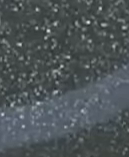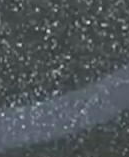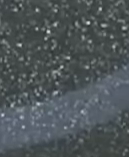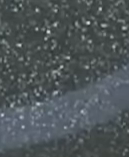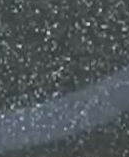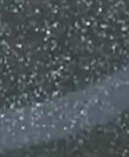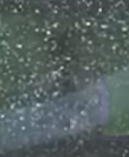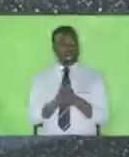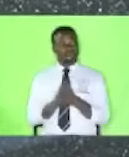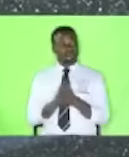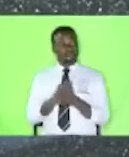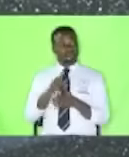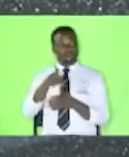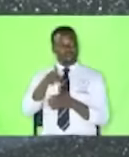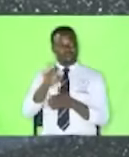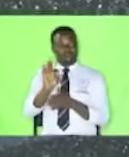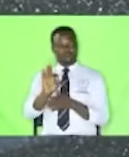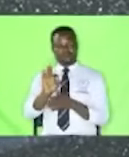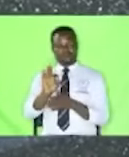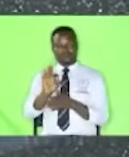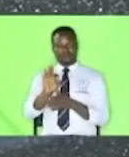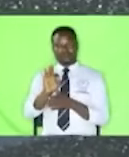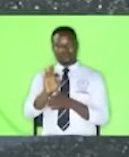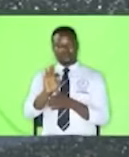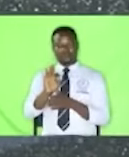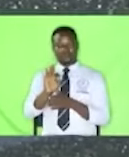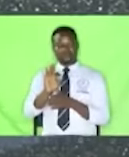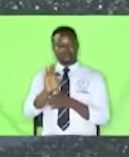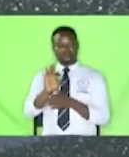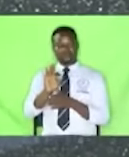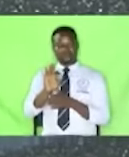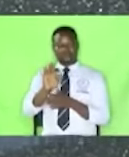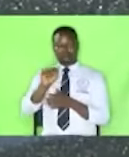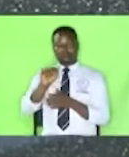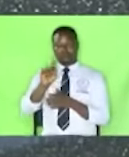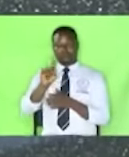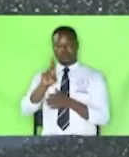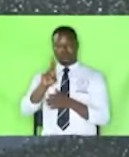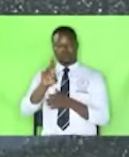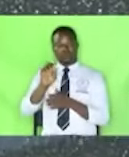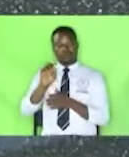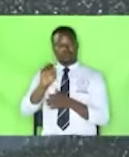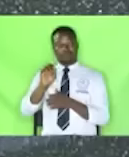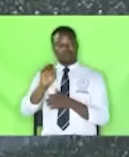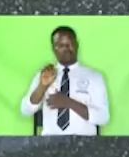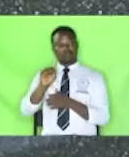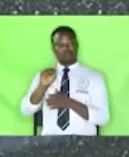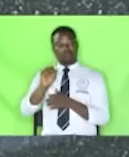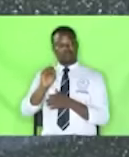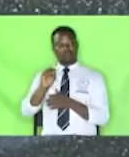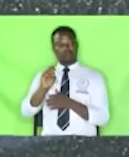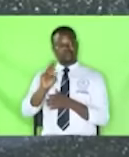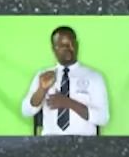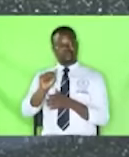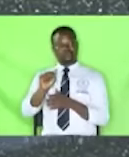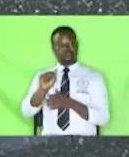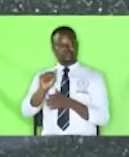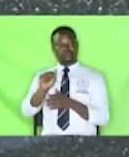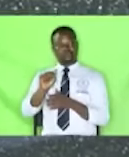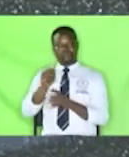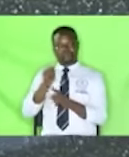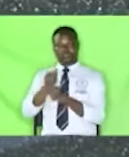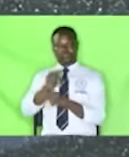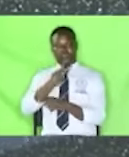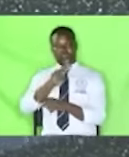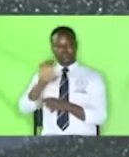2024. Professor Mrs. Rita Akosua Dixon, the vice chancellor of this great university.